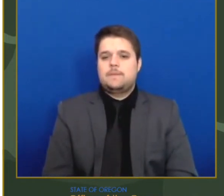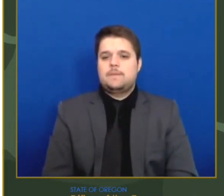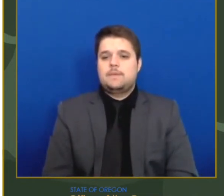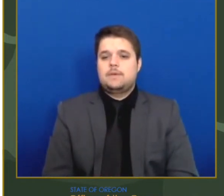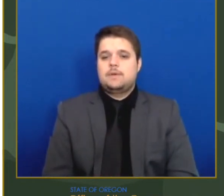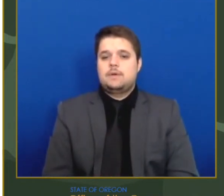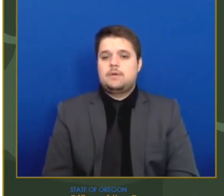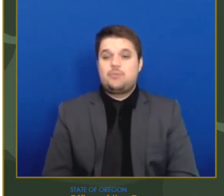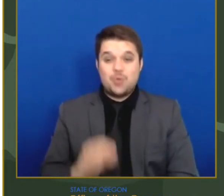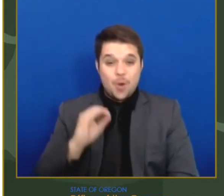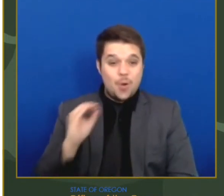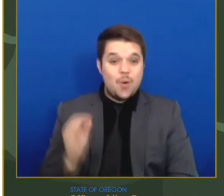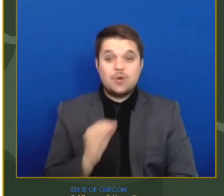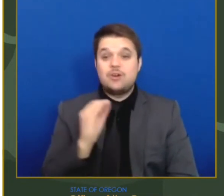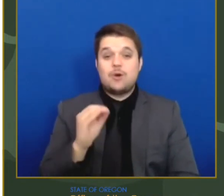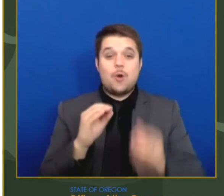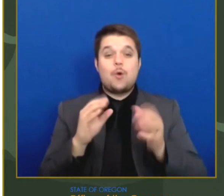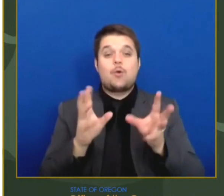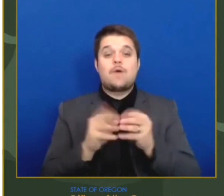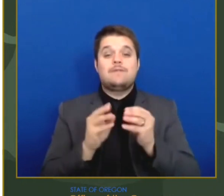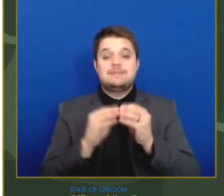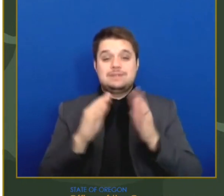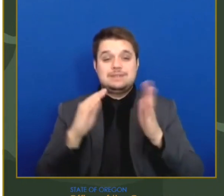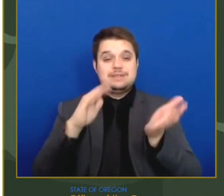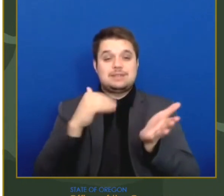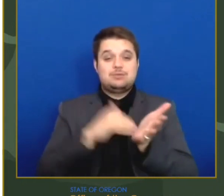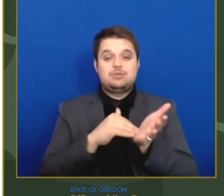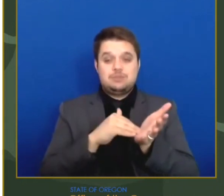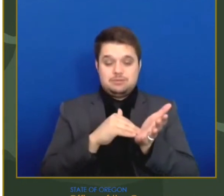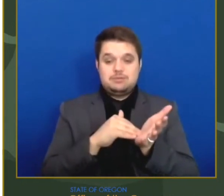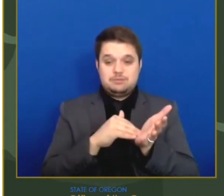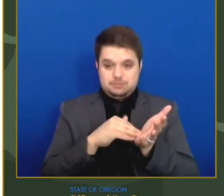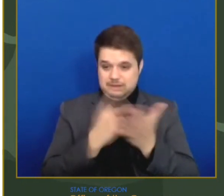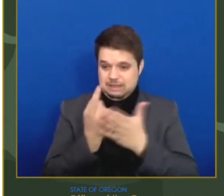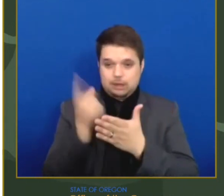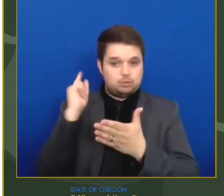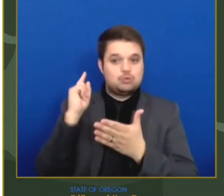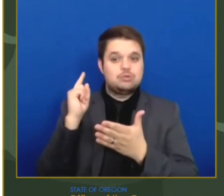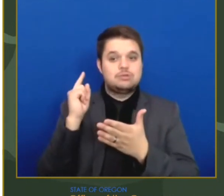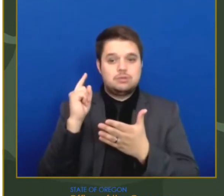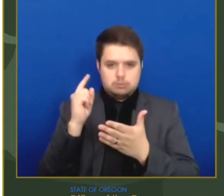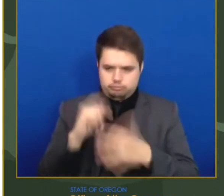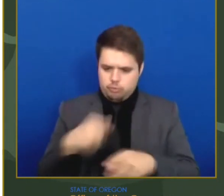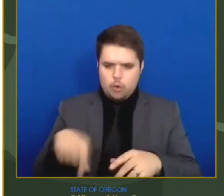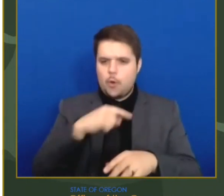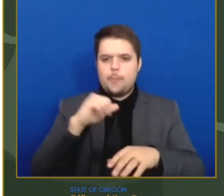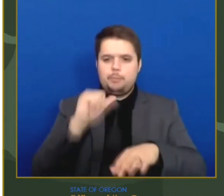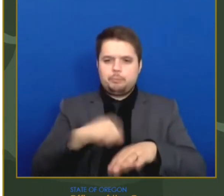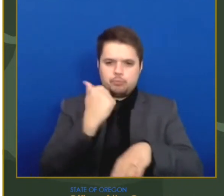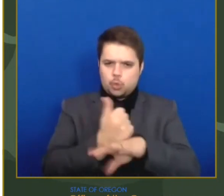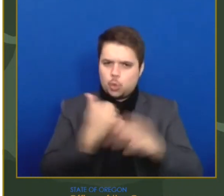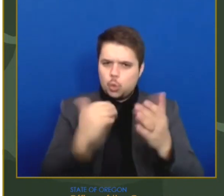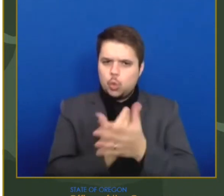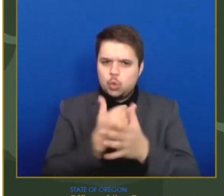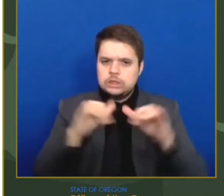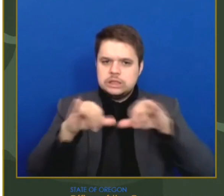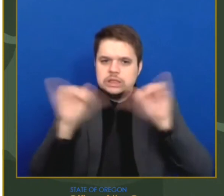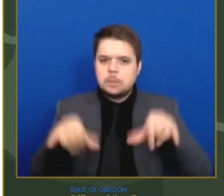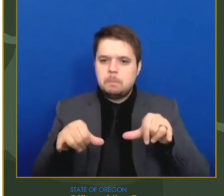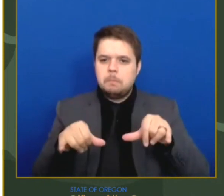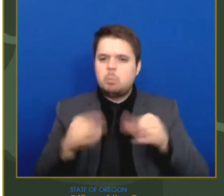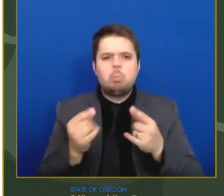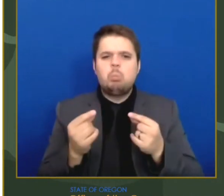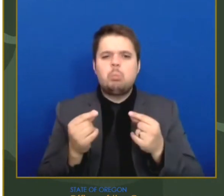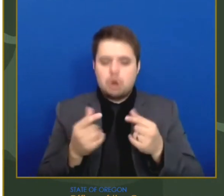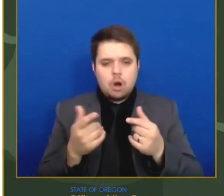Starting with a pilot last week, we've implemented a new system to make it faster and easier for seniors in the Portland metro area to schedule an appointment at